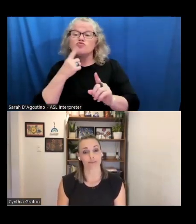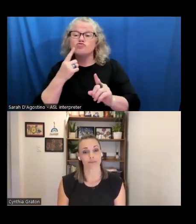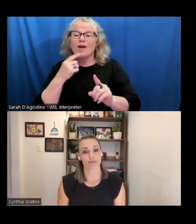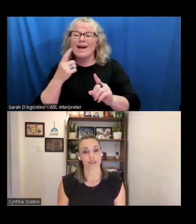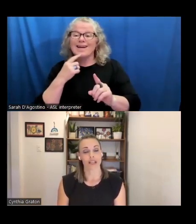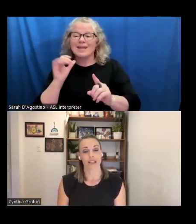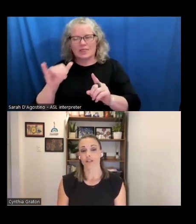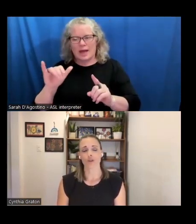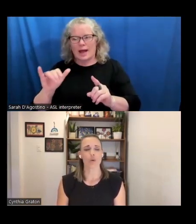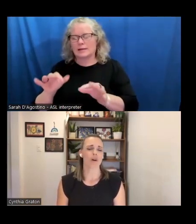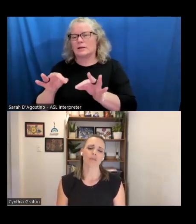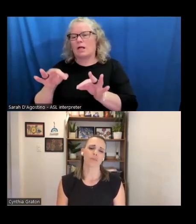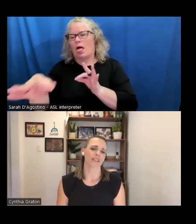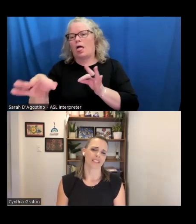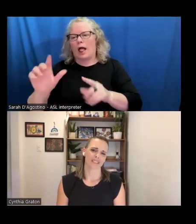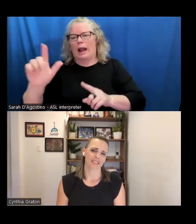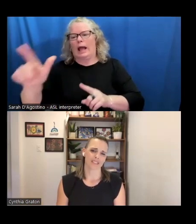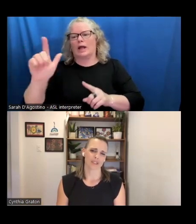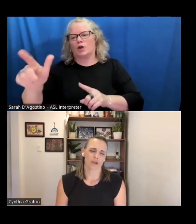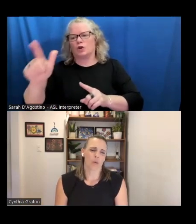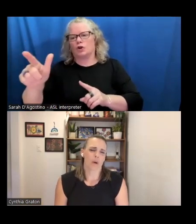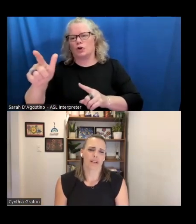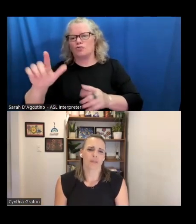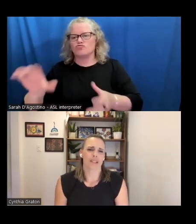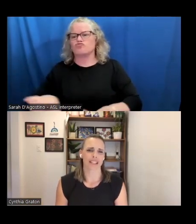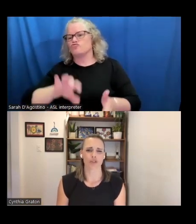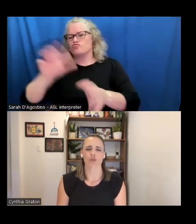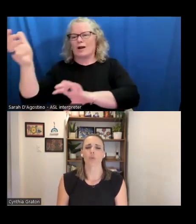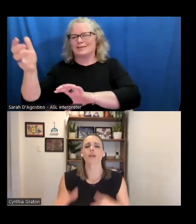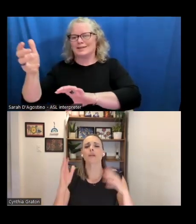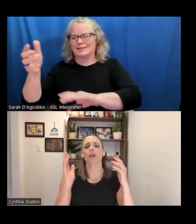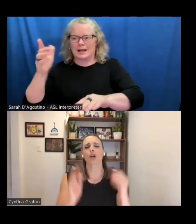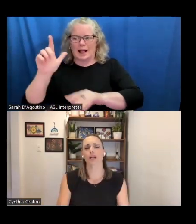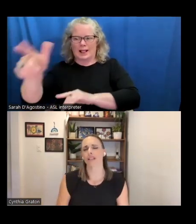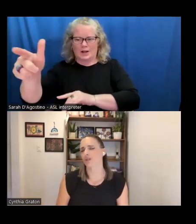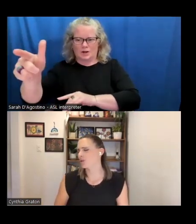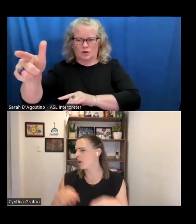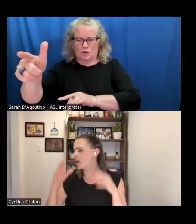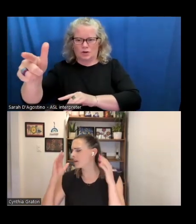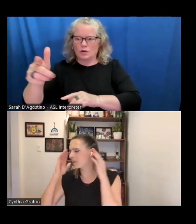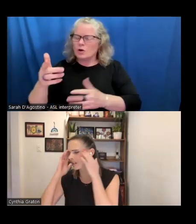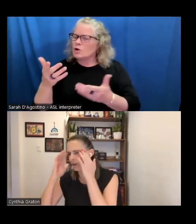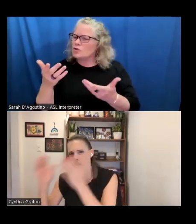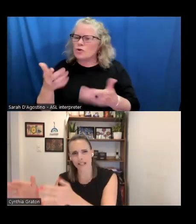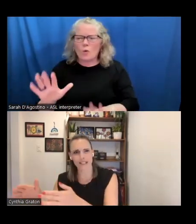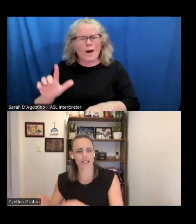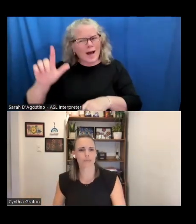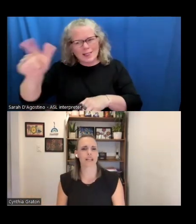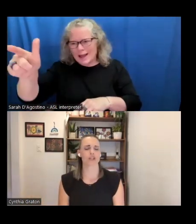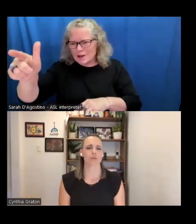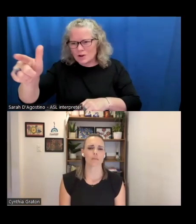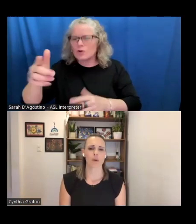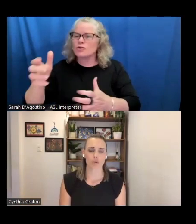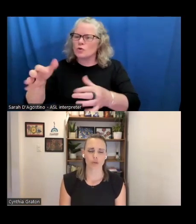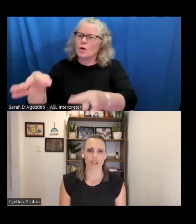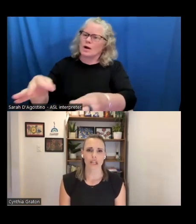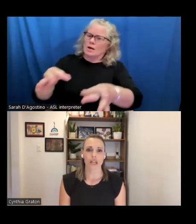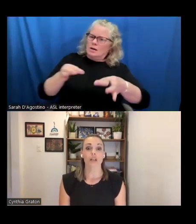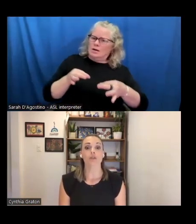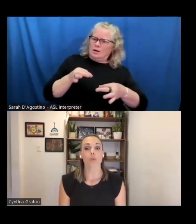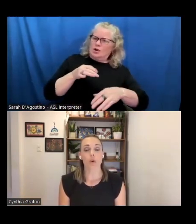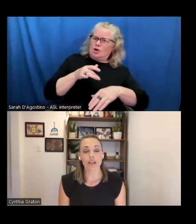management. You don't want to be late. You don't want to be late. You want to be early. You don't want to be in crisis management